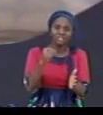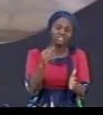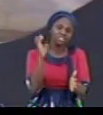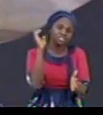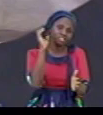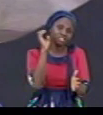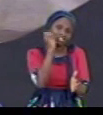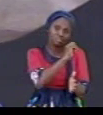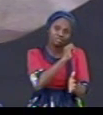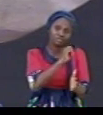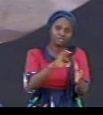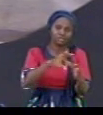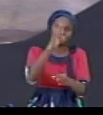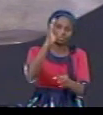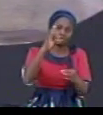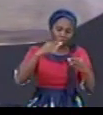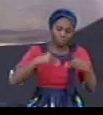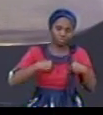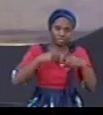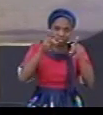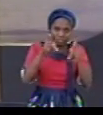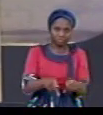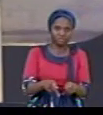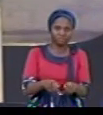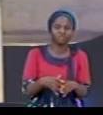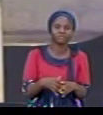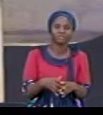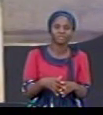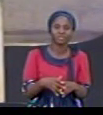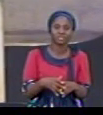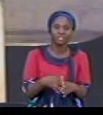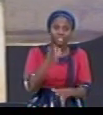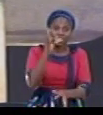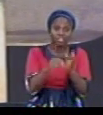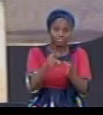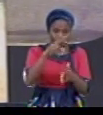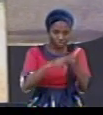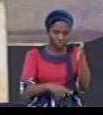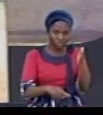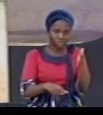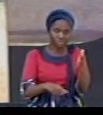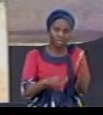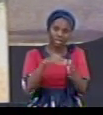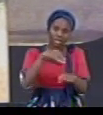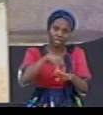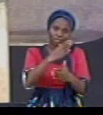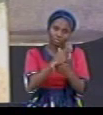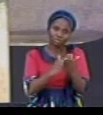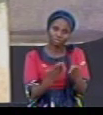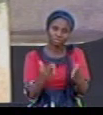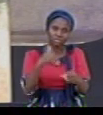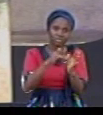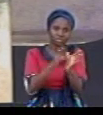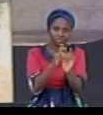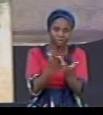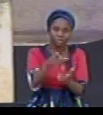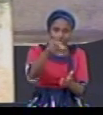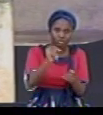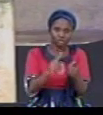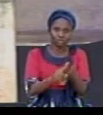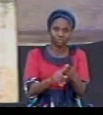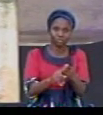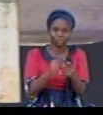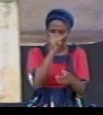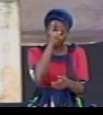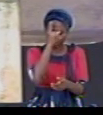at afflictions in the Bible, you need to understand, can this happen today or